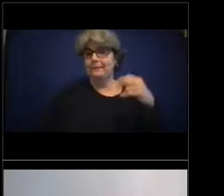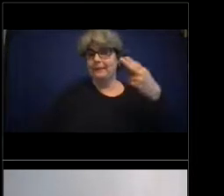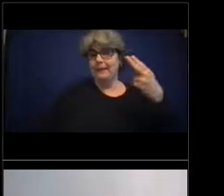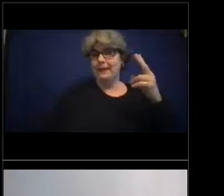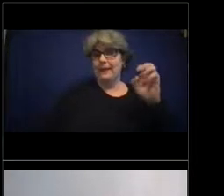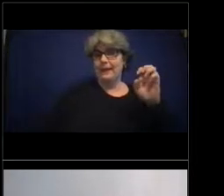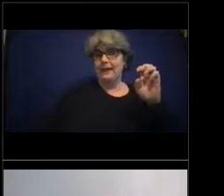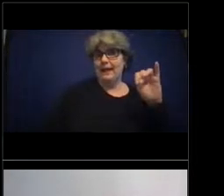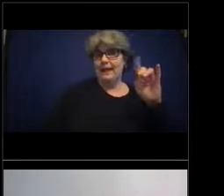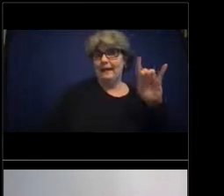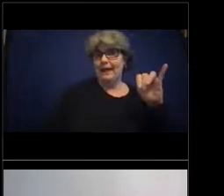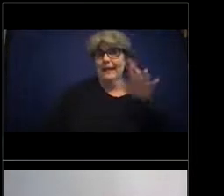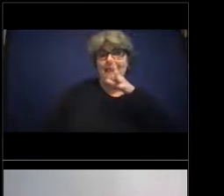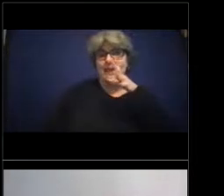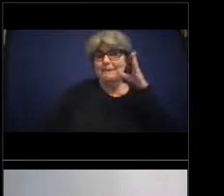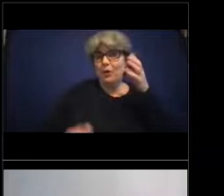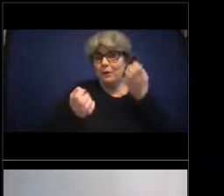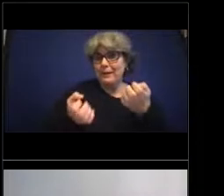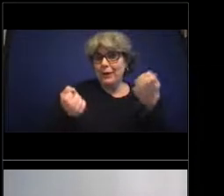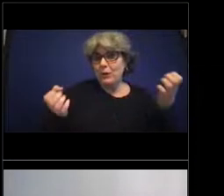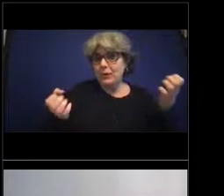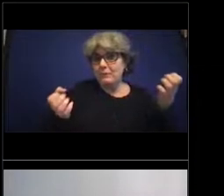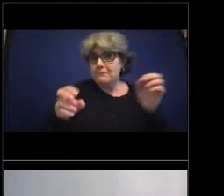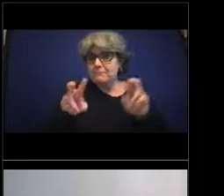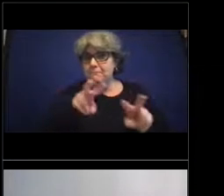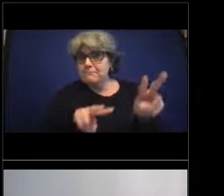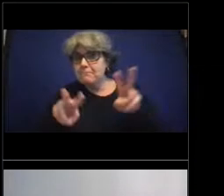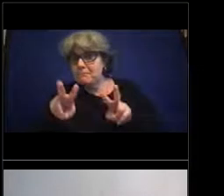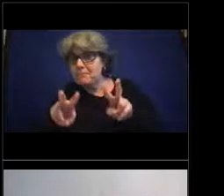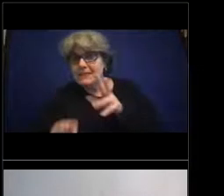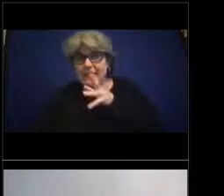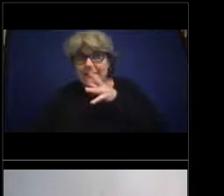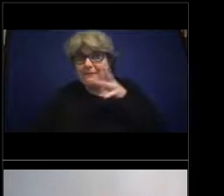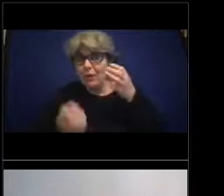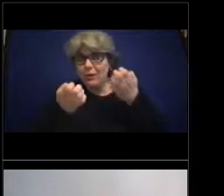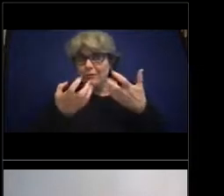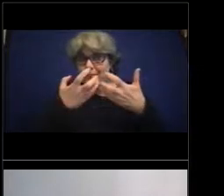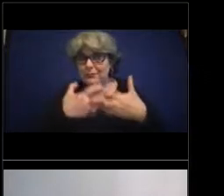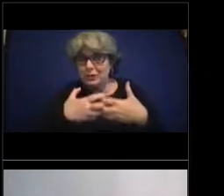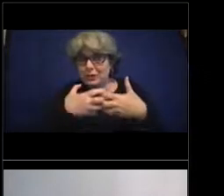is that farm equipment that we're kind of seeing out in the distance there?